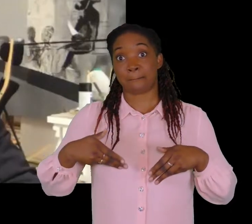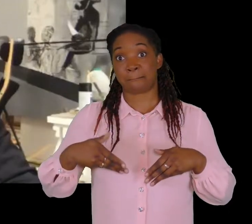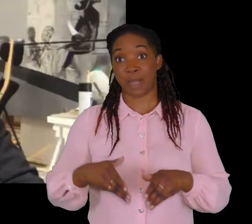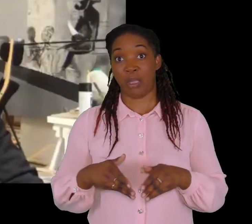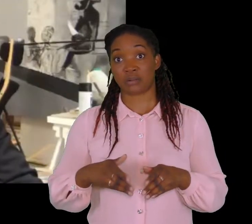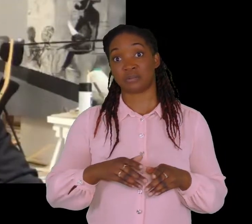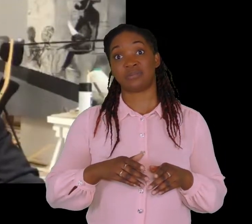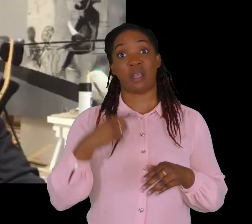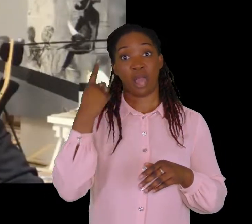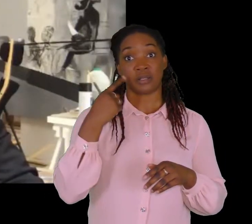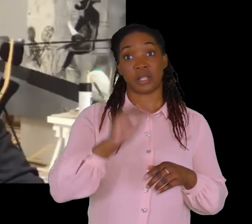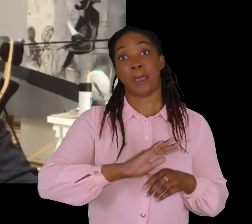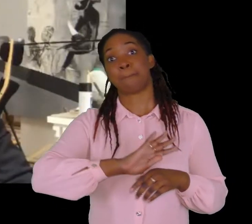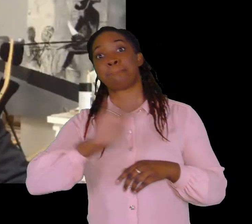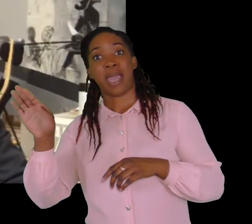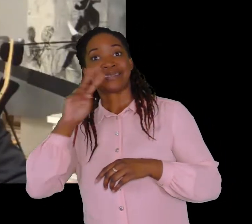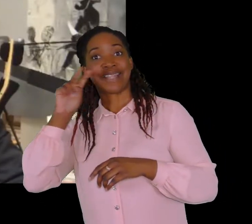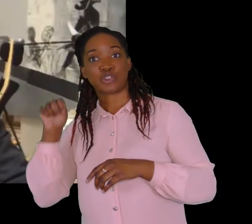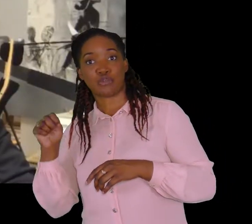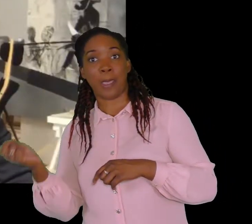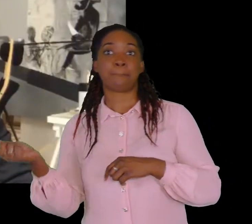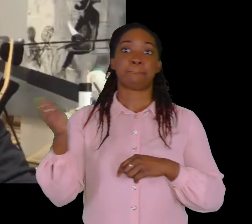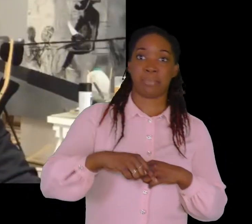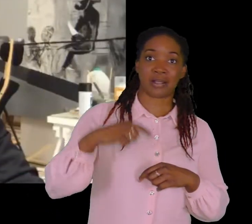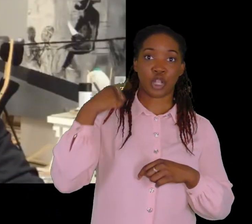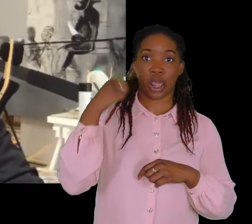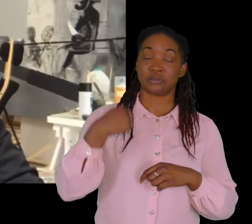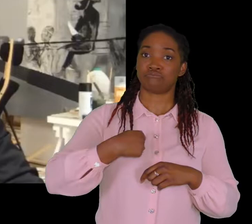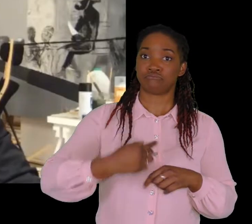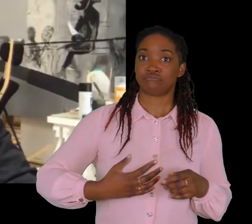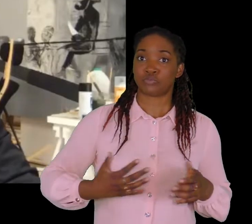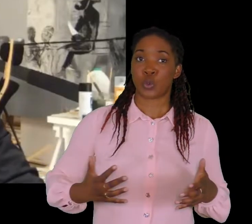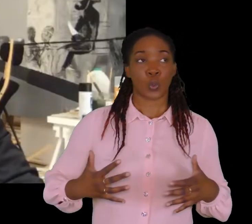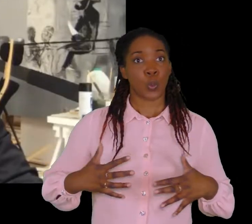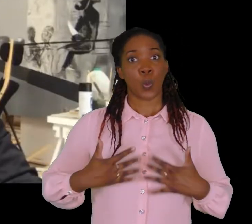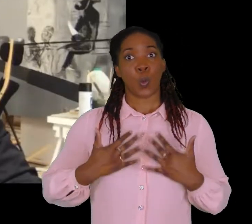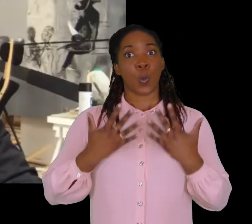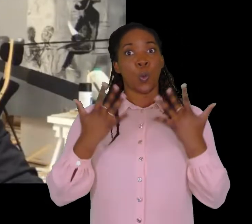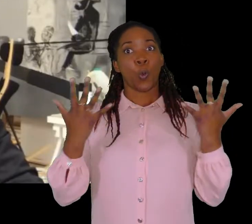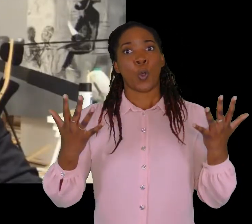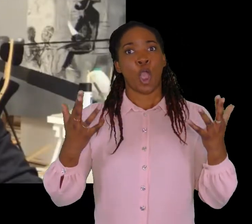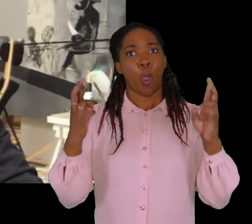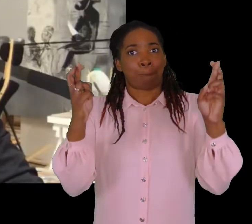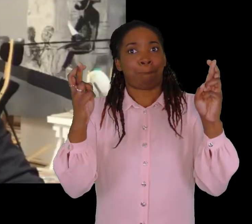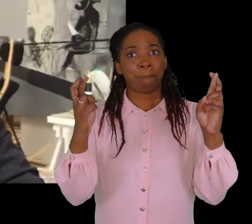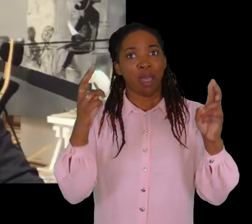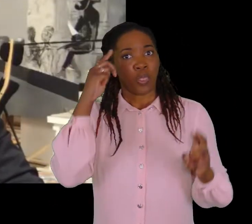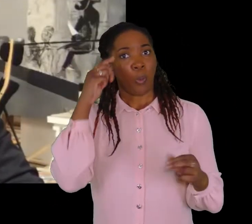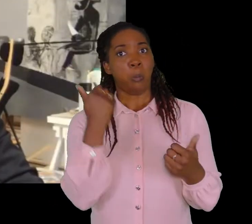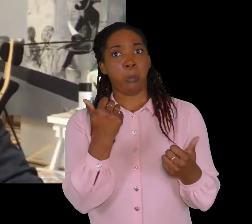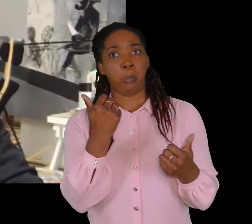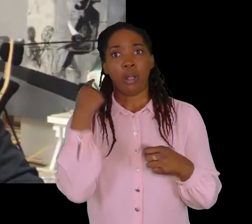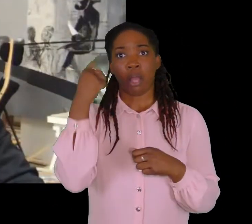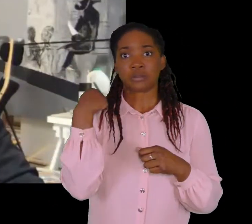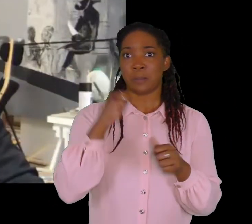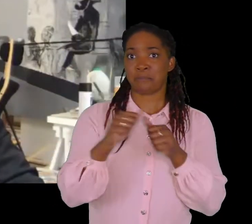been born in London and gone back to Nigeria while as a child, I came back to London with a lot of hope and aspiration that London was